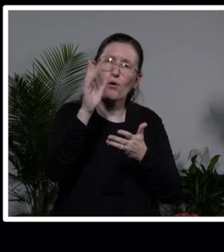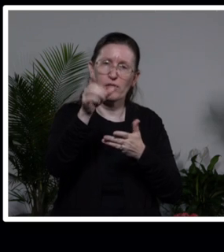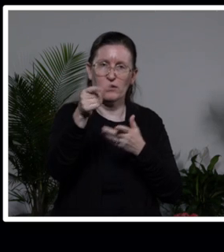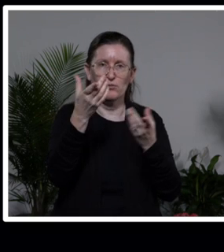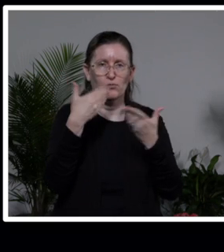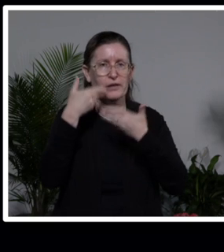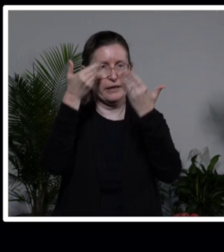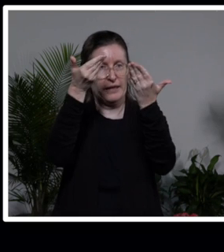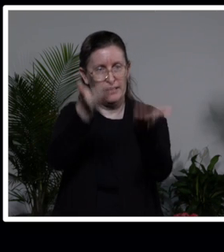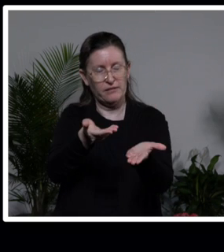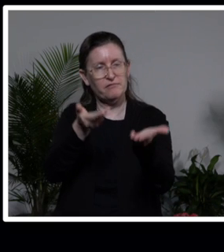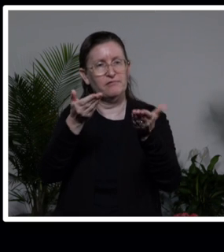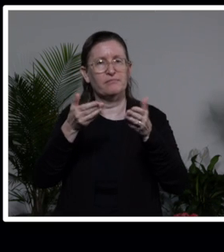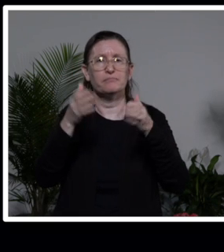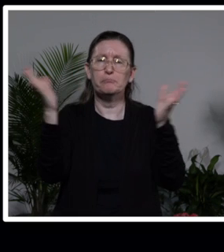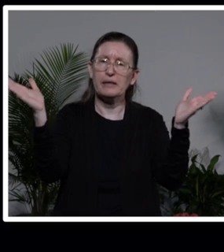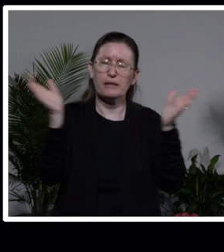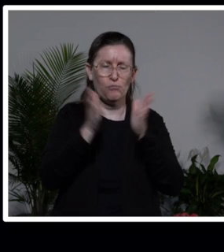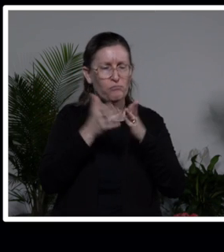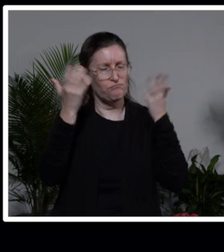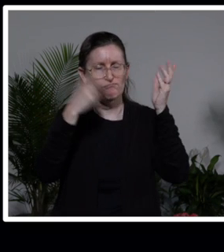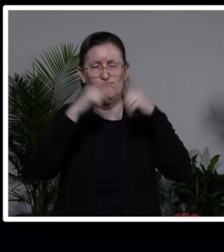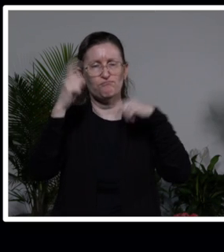to our school.